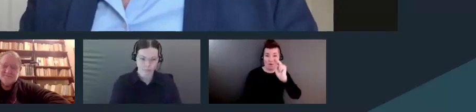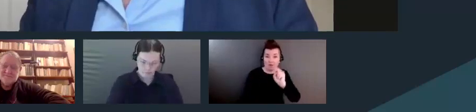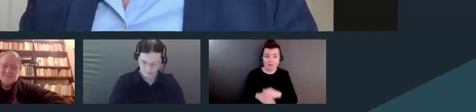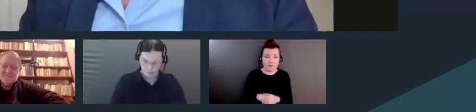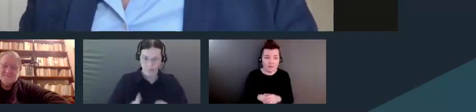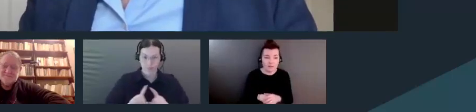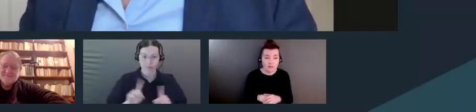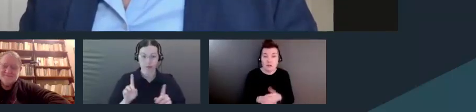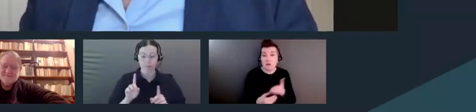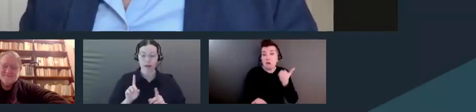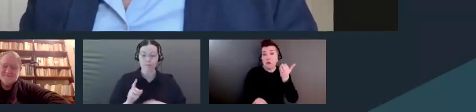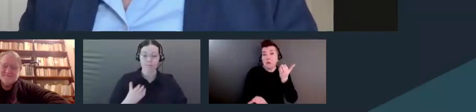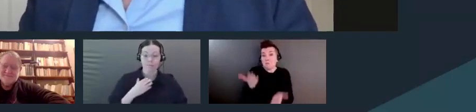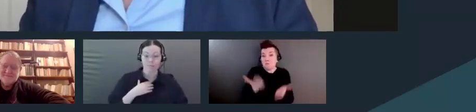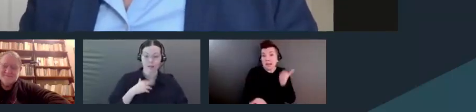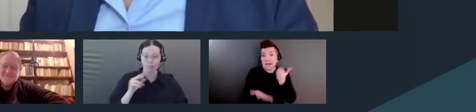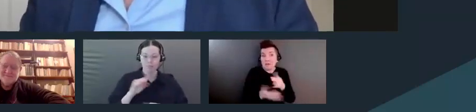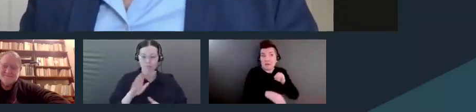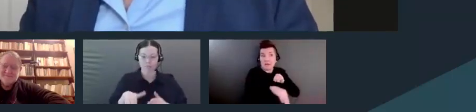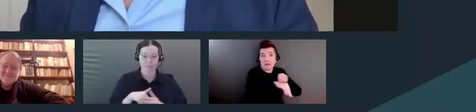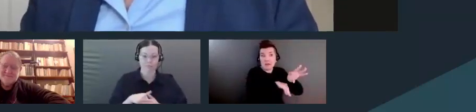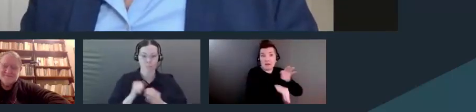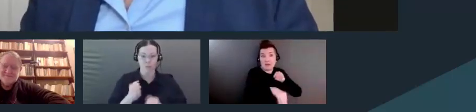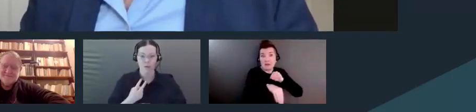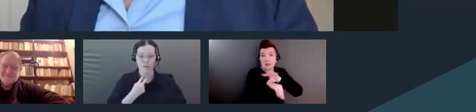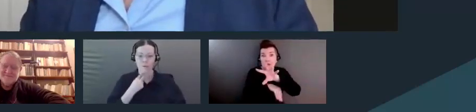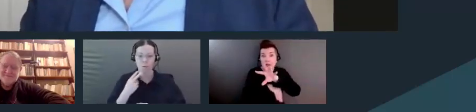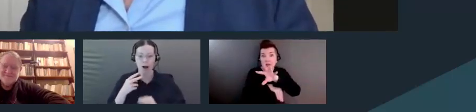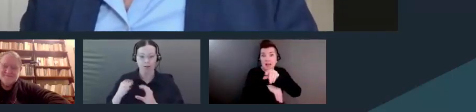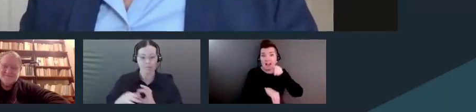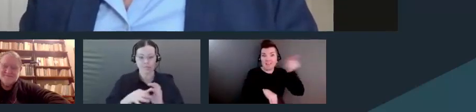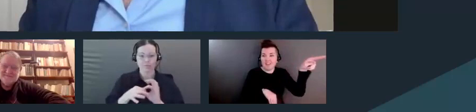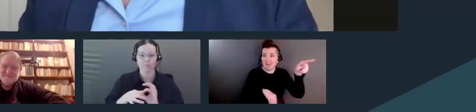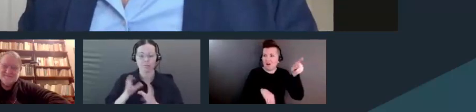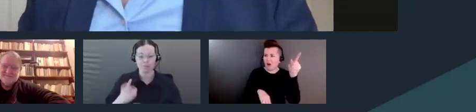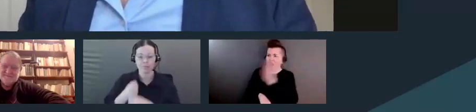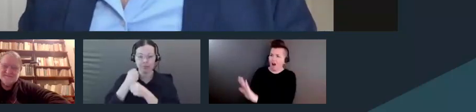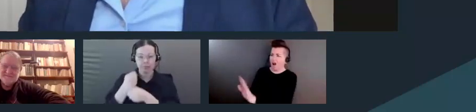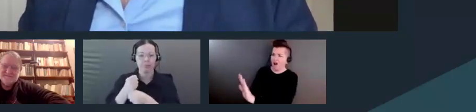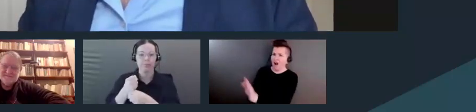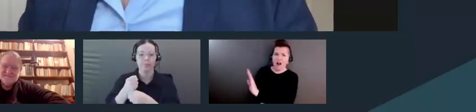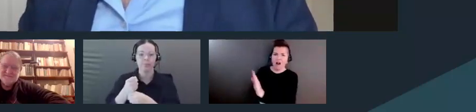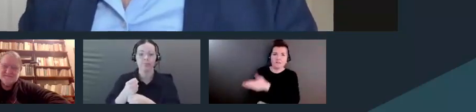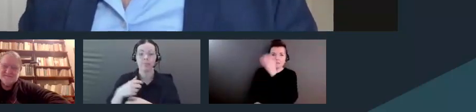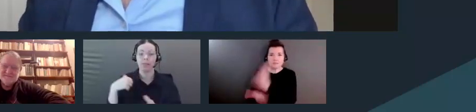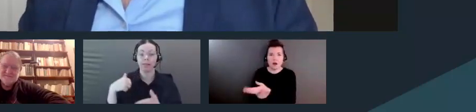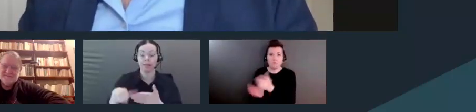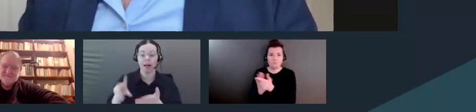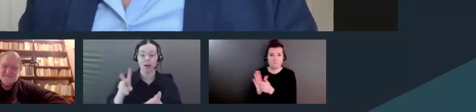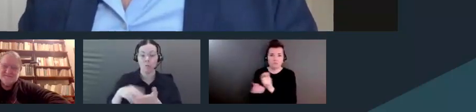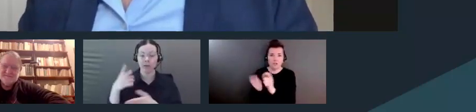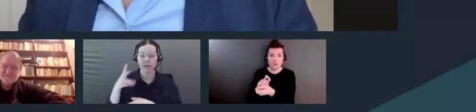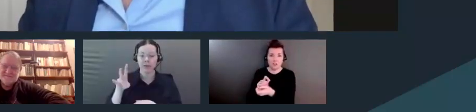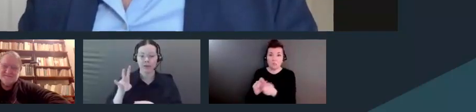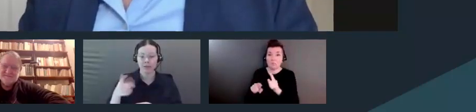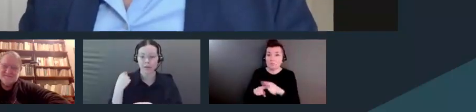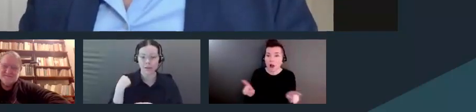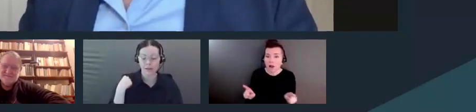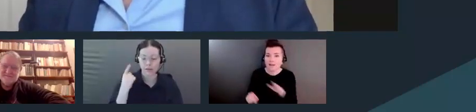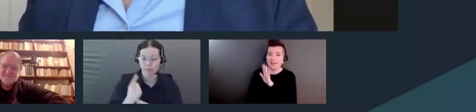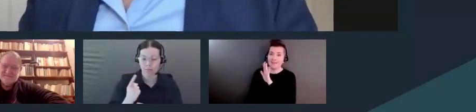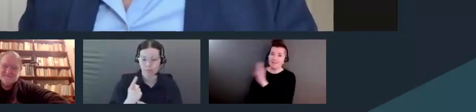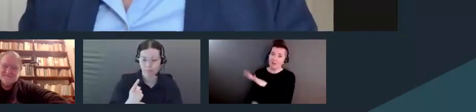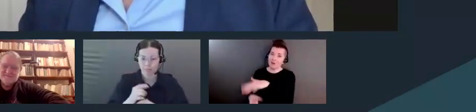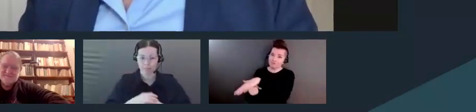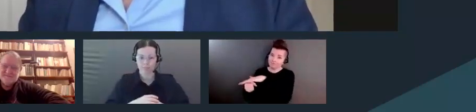played a part, maybe a small part, in the defeat of this awful law. But then the territorial government's team of